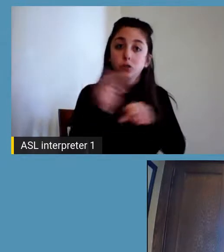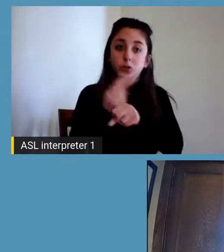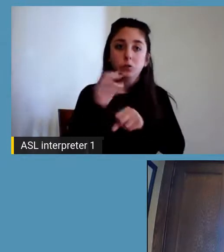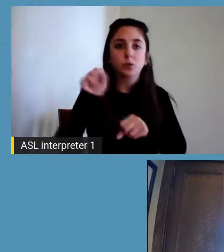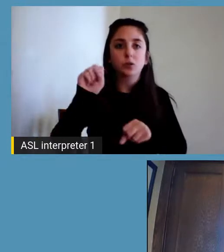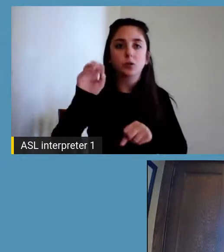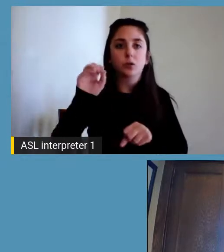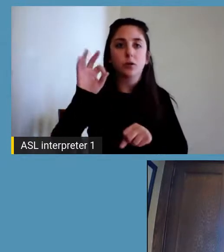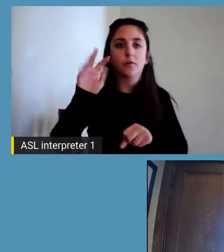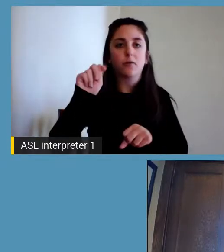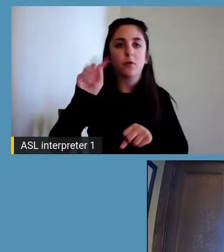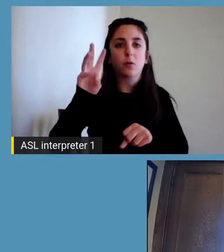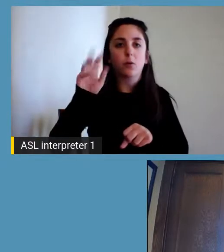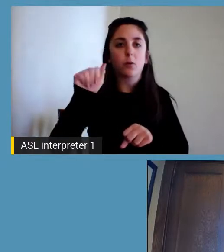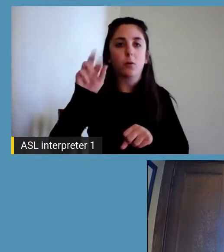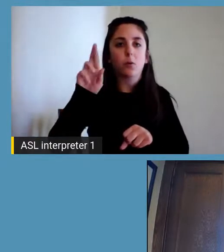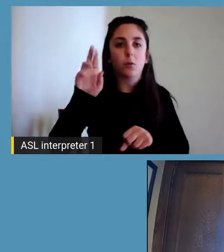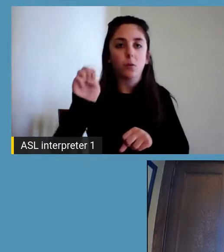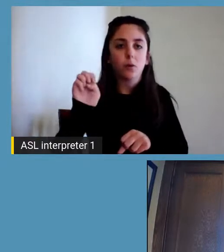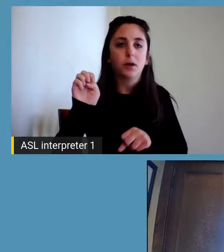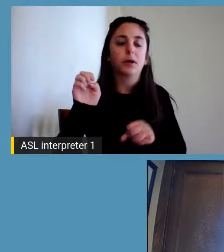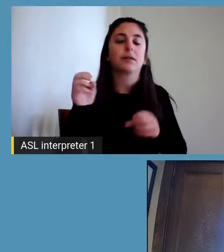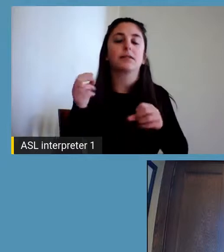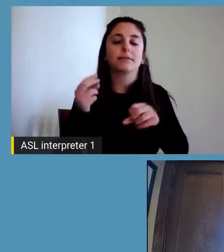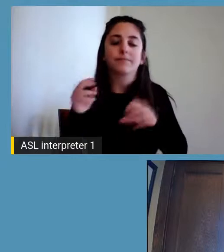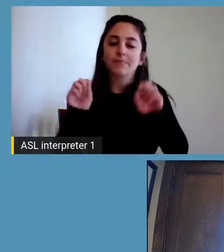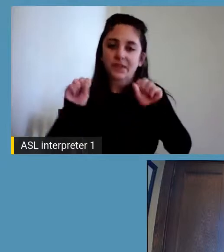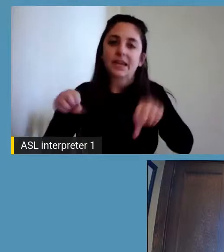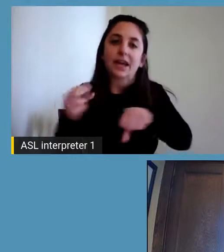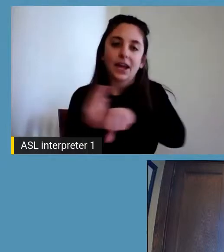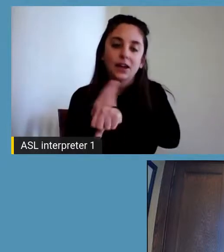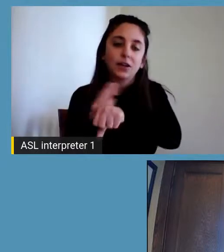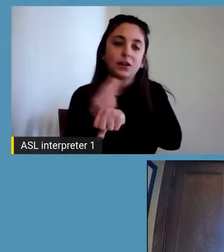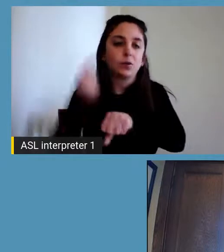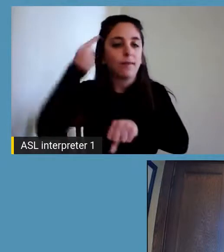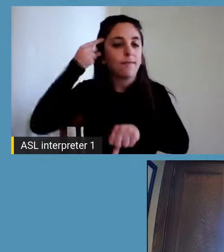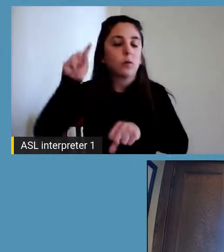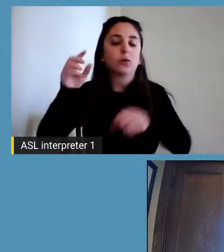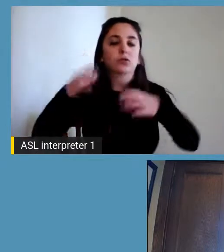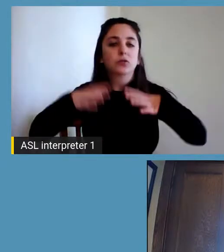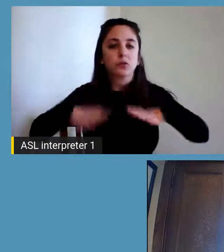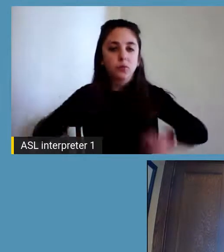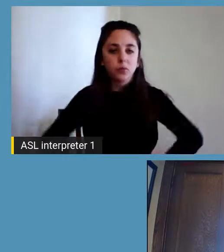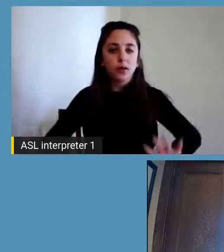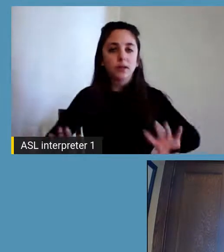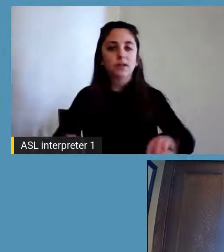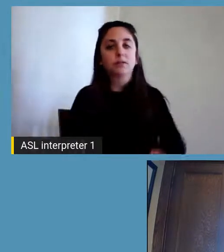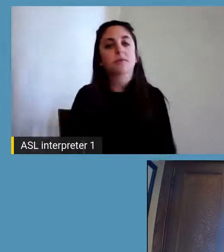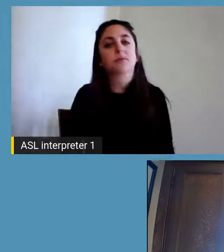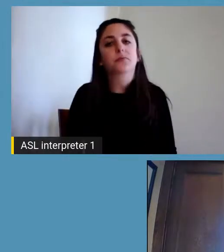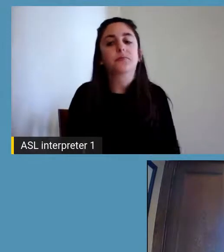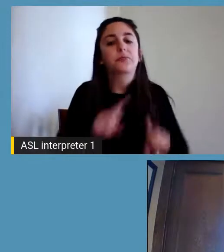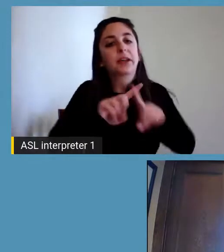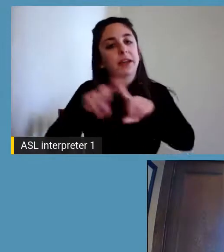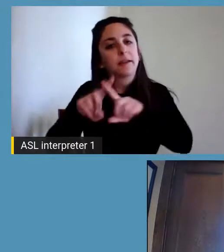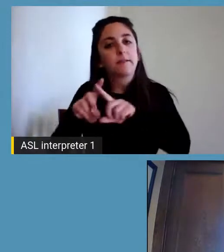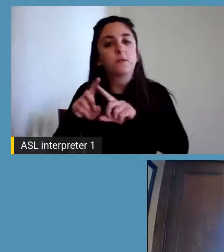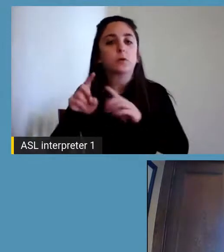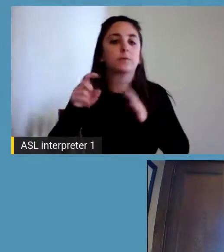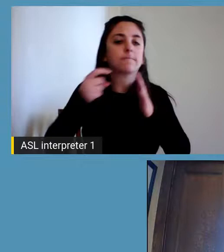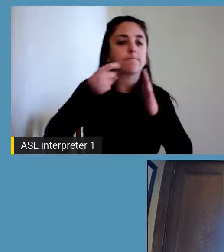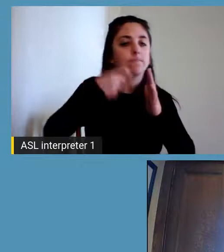then use that for your dress. And then, of course, there's services that do scanning, and it ends up being sort